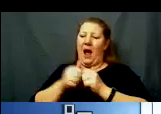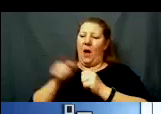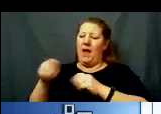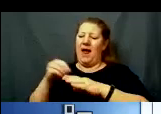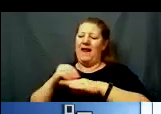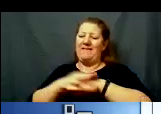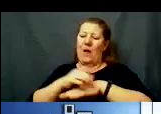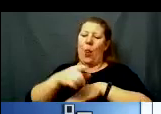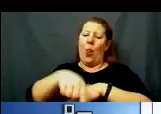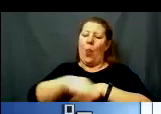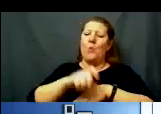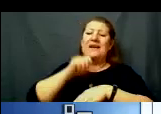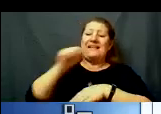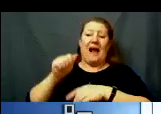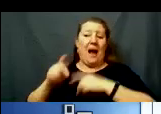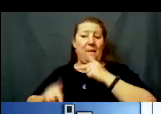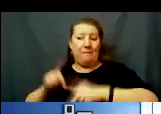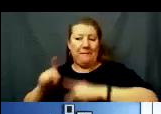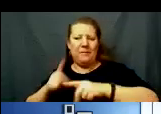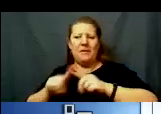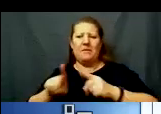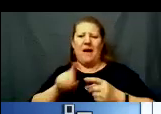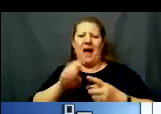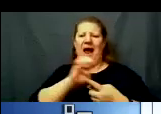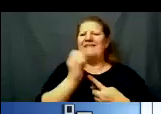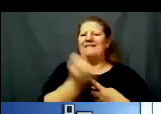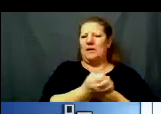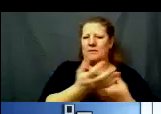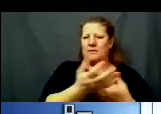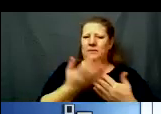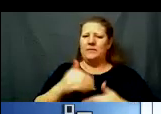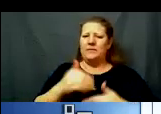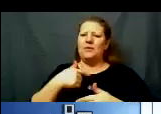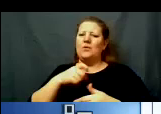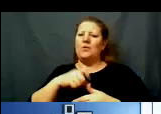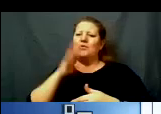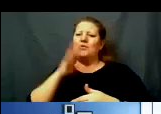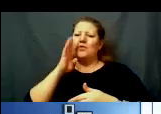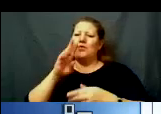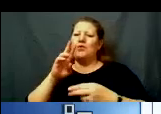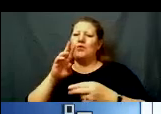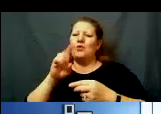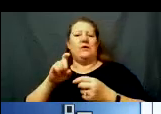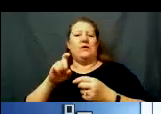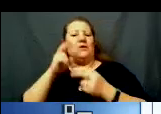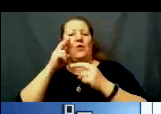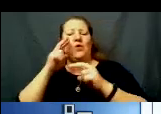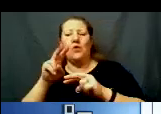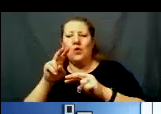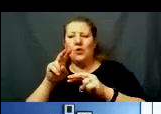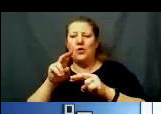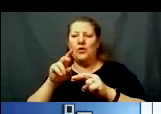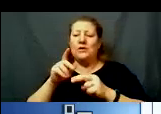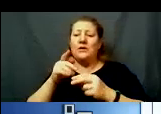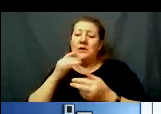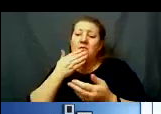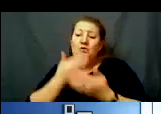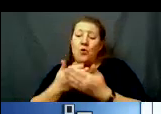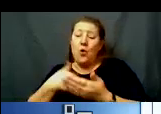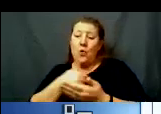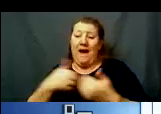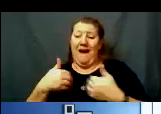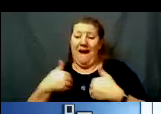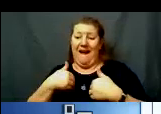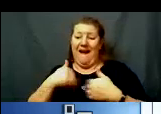also need to build on the good work of sociologists and geographers who say, you know what, it's great that we've got these studies of environmental